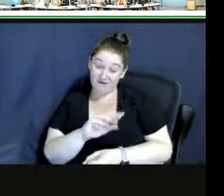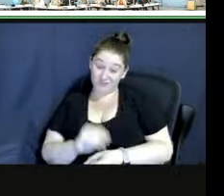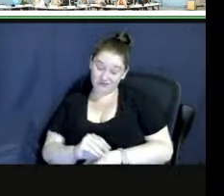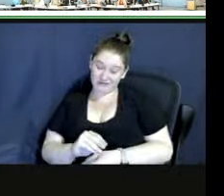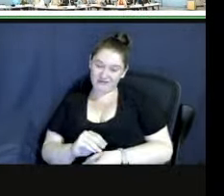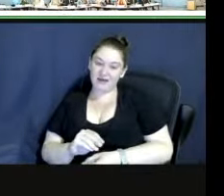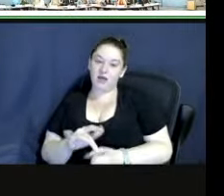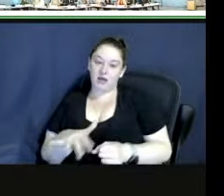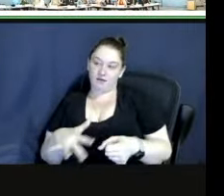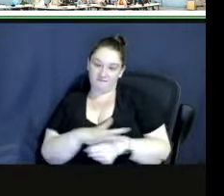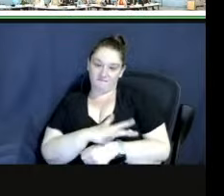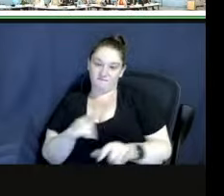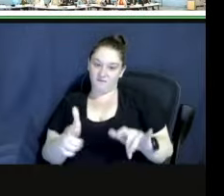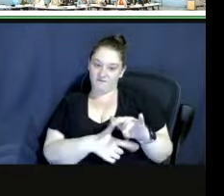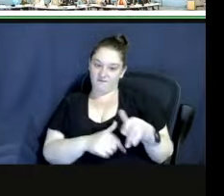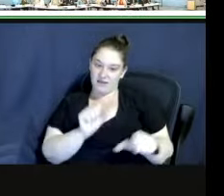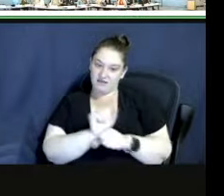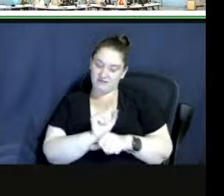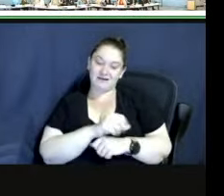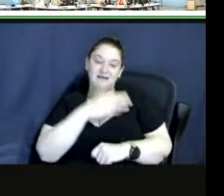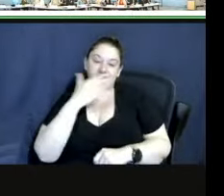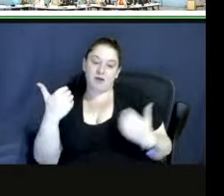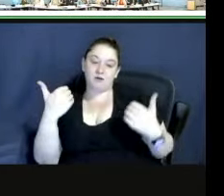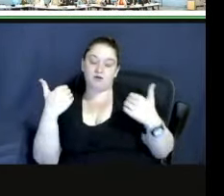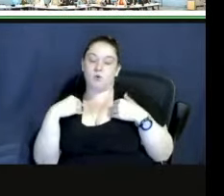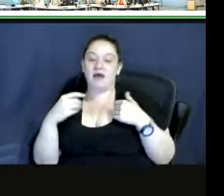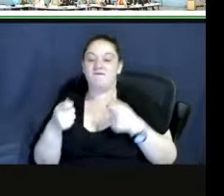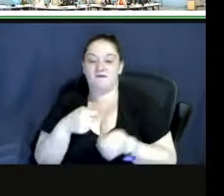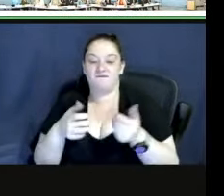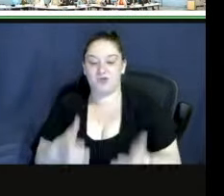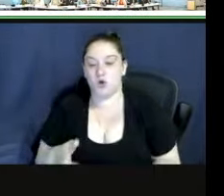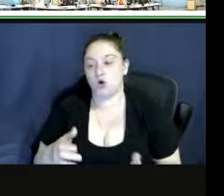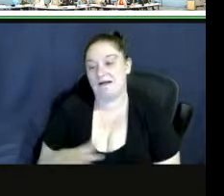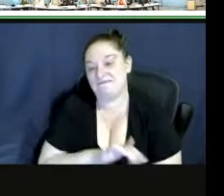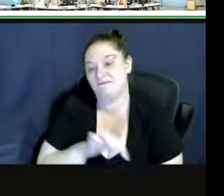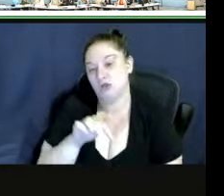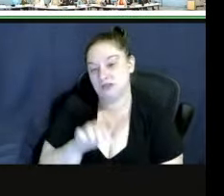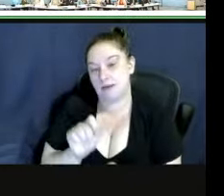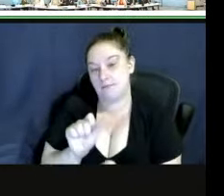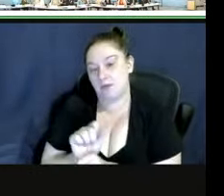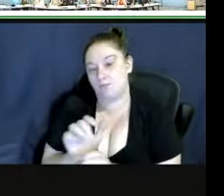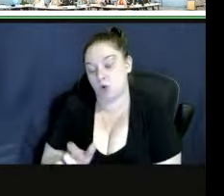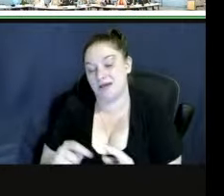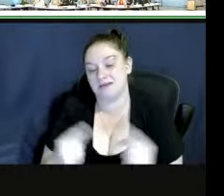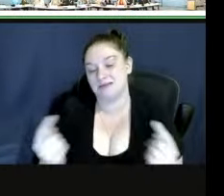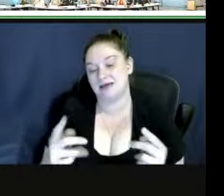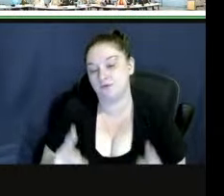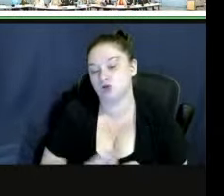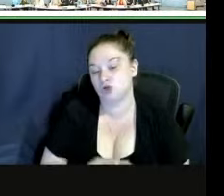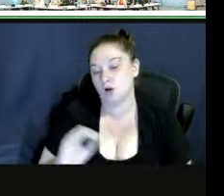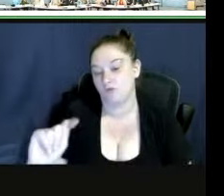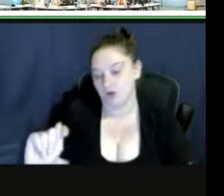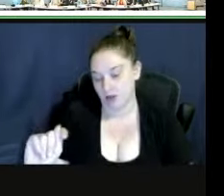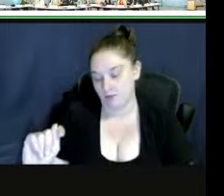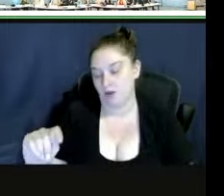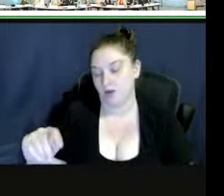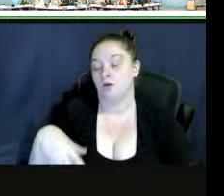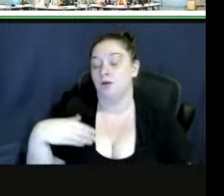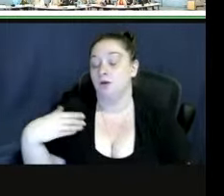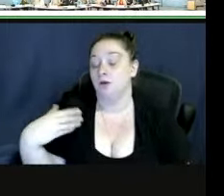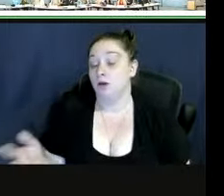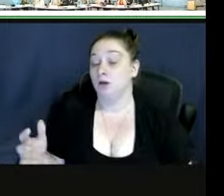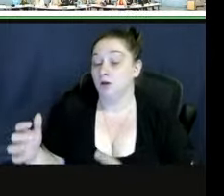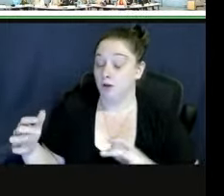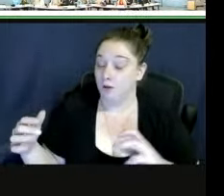filling a vacant spot. It's better to have a floater do that, so a full-time employee, versus somebody on overtime. But with our